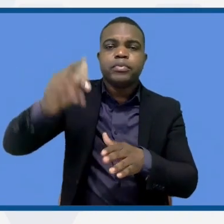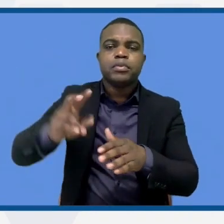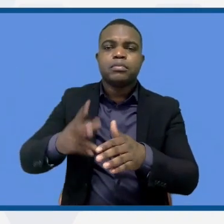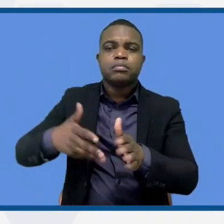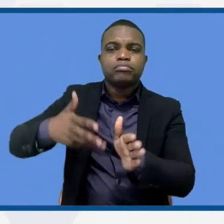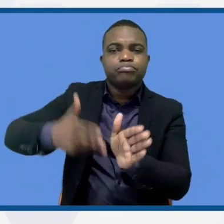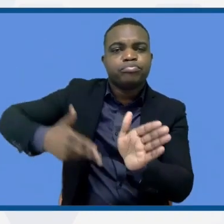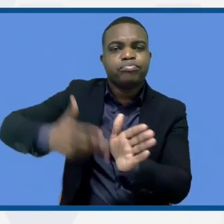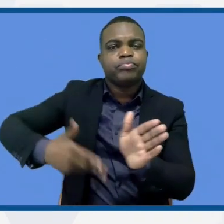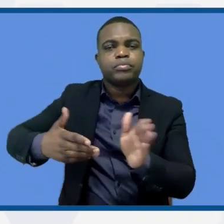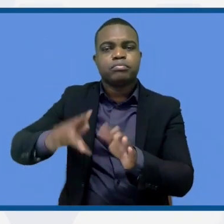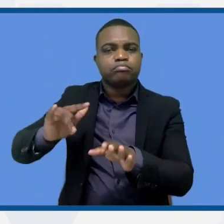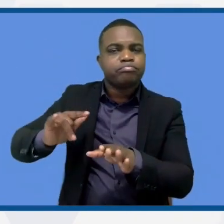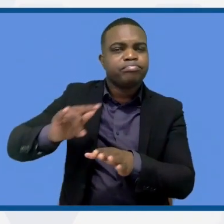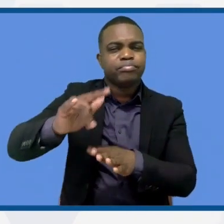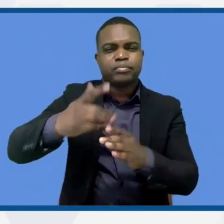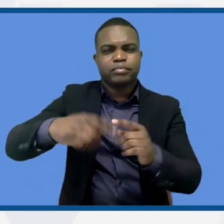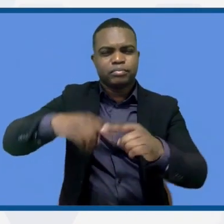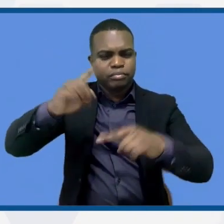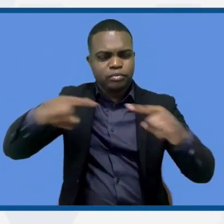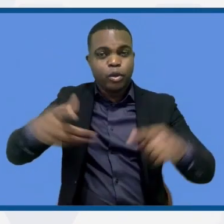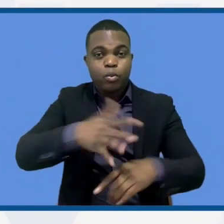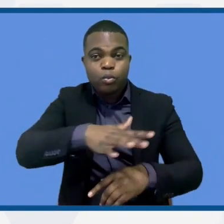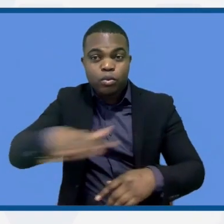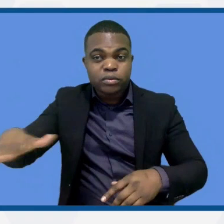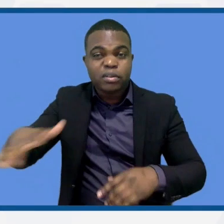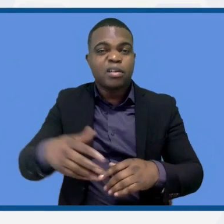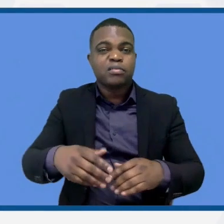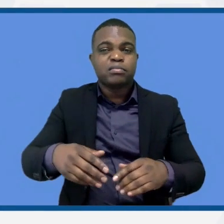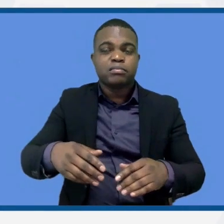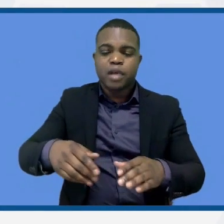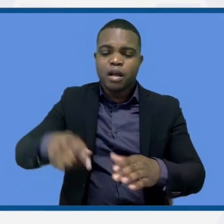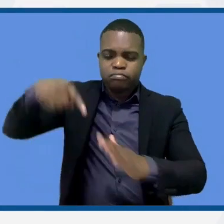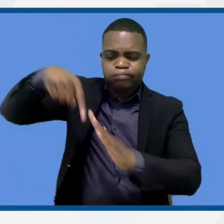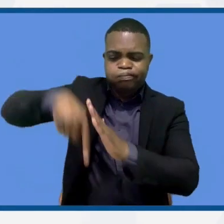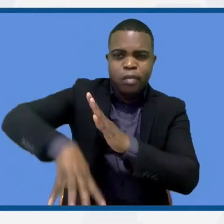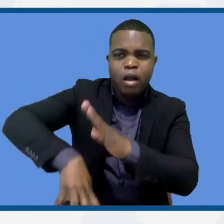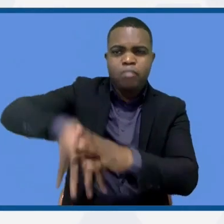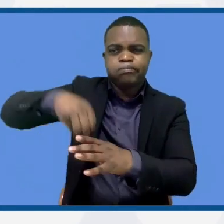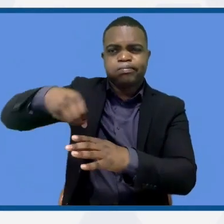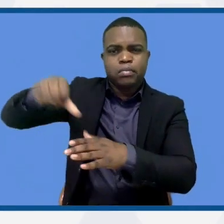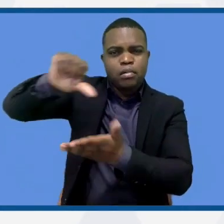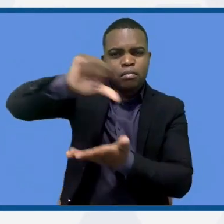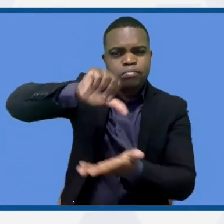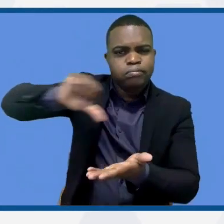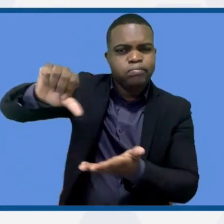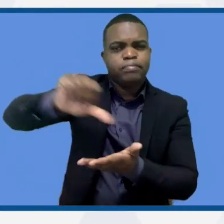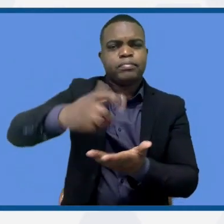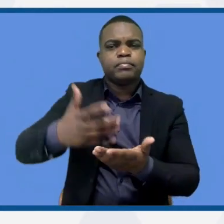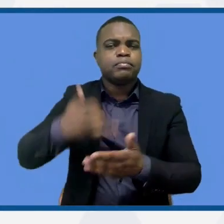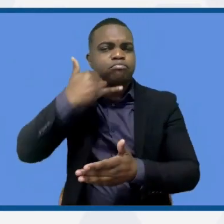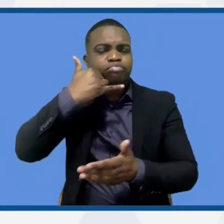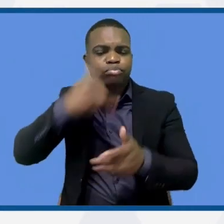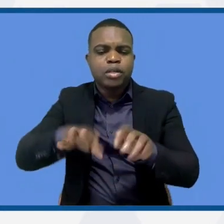We all well know the risk modulation. We see the